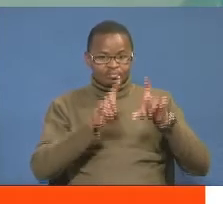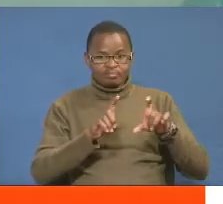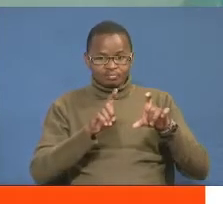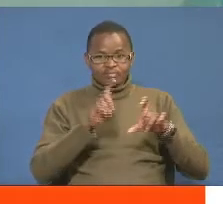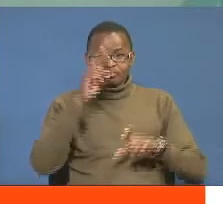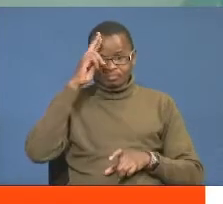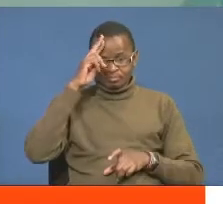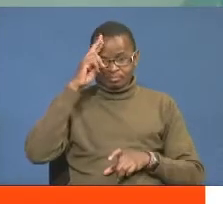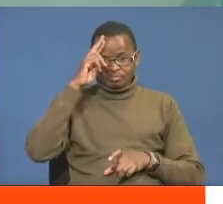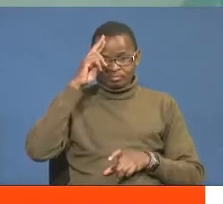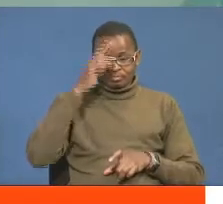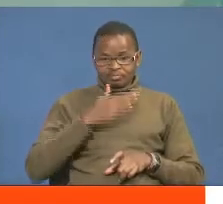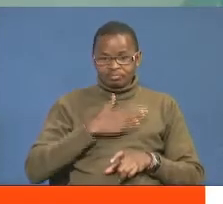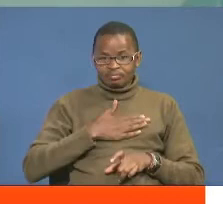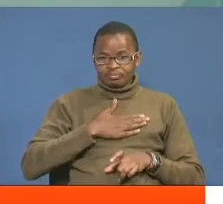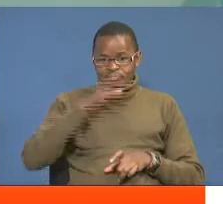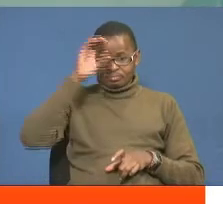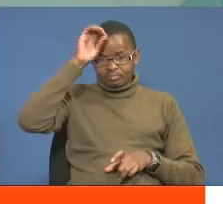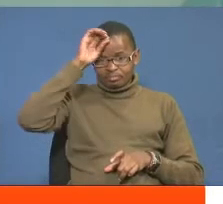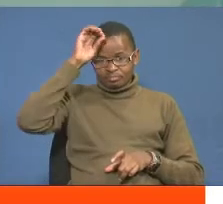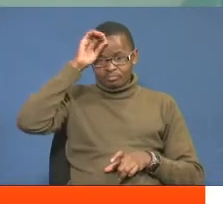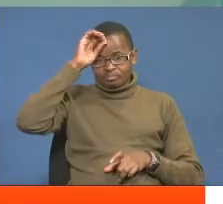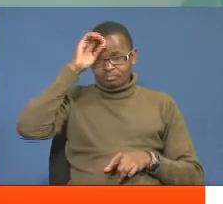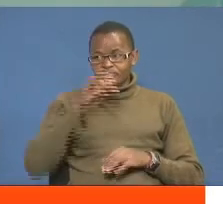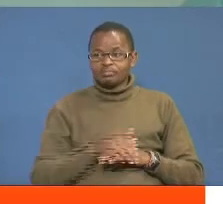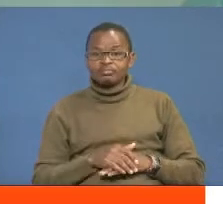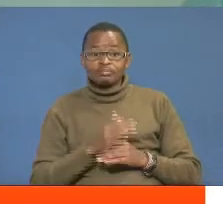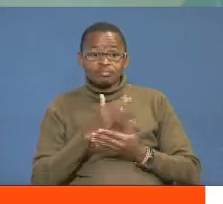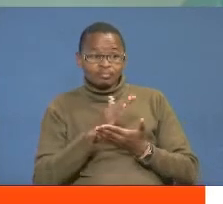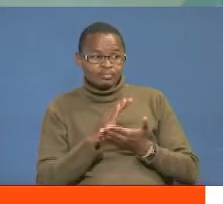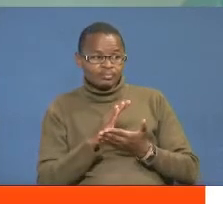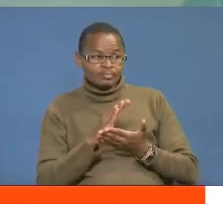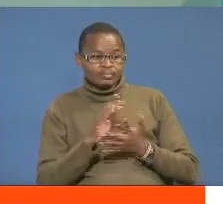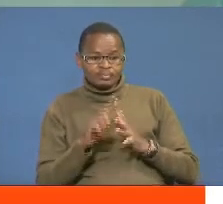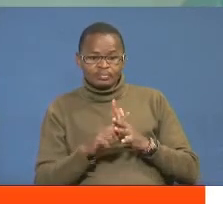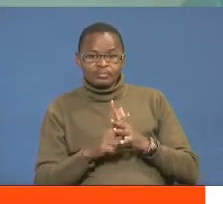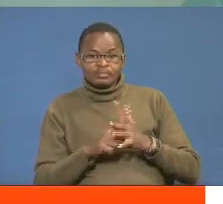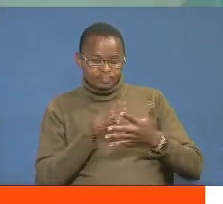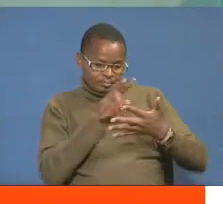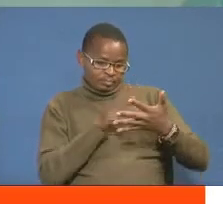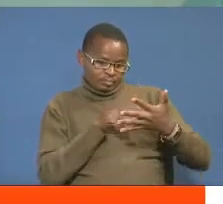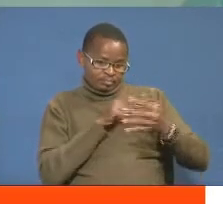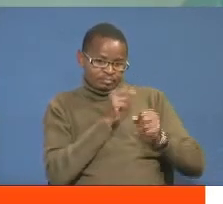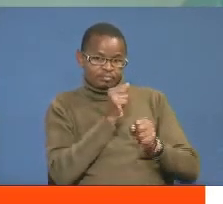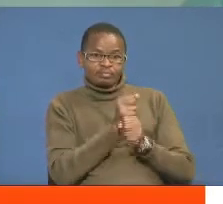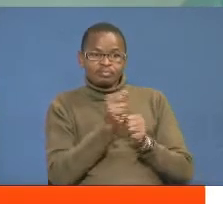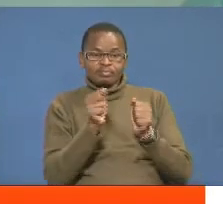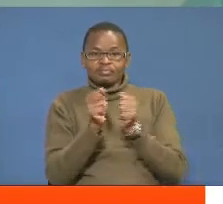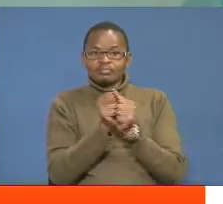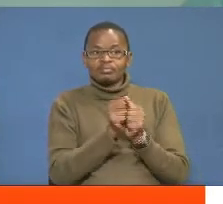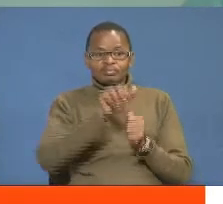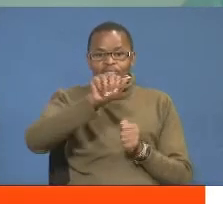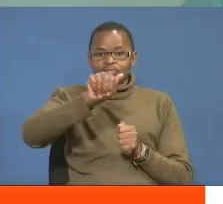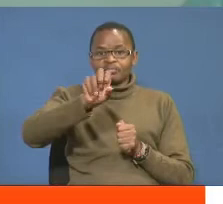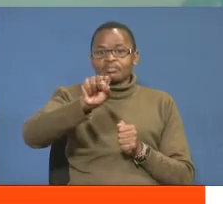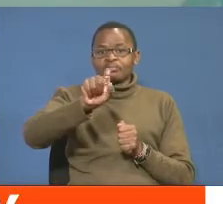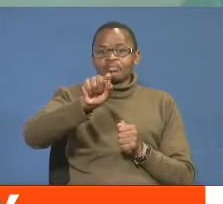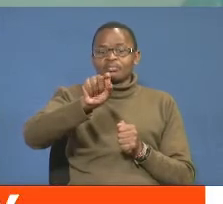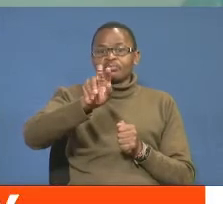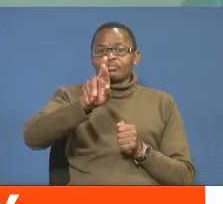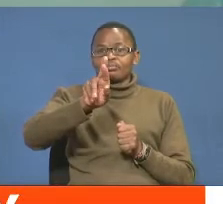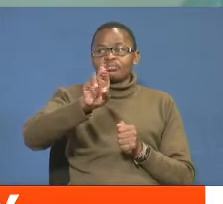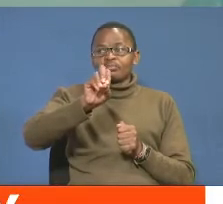the reason, I mean, my opinion is that some of the initial studies that were done with the AstraZeneca